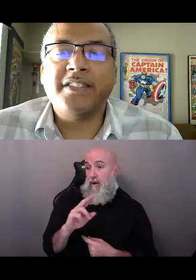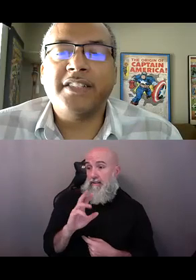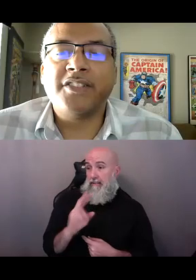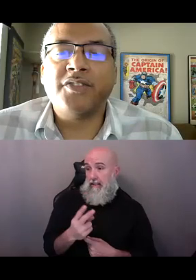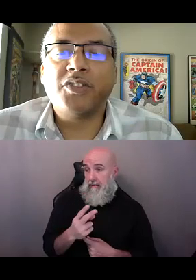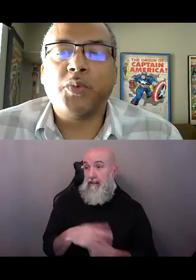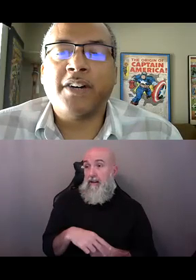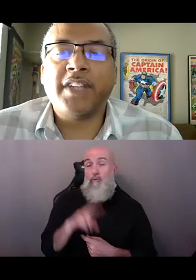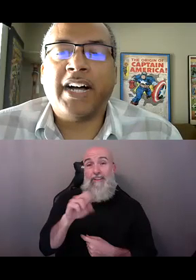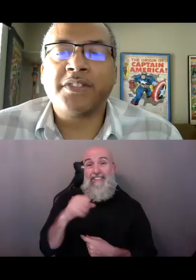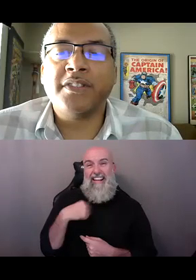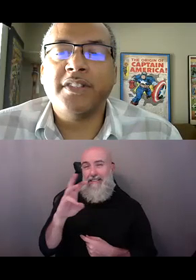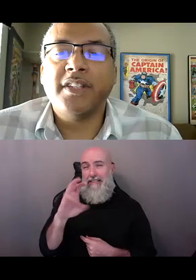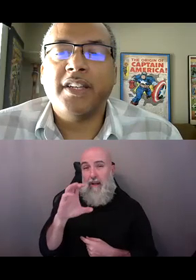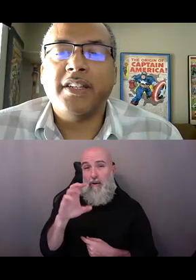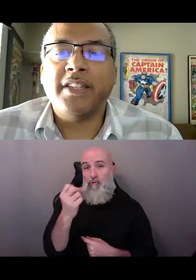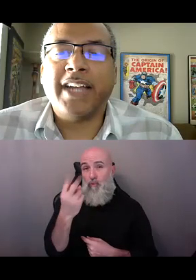had